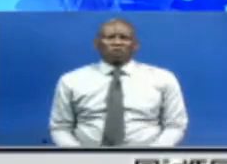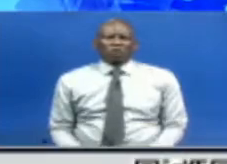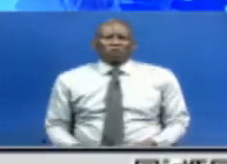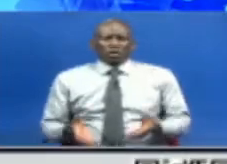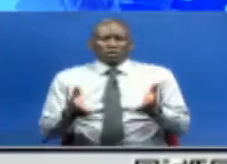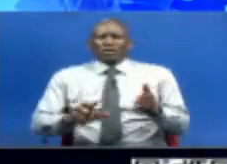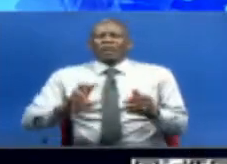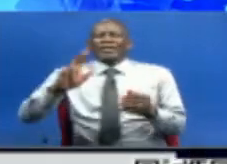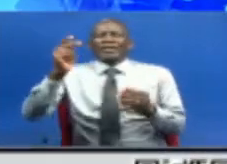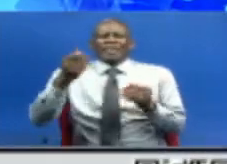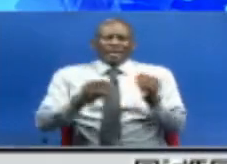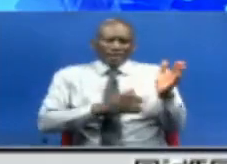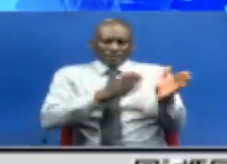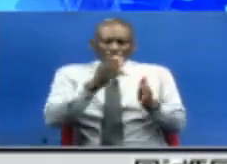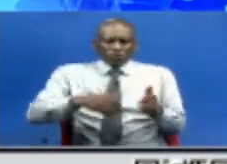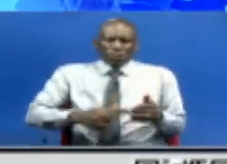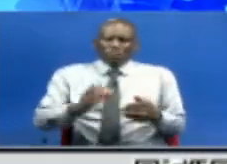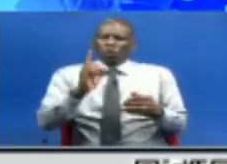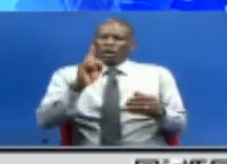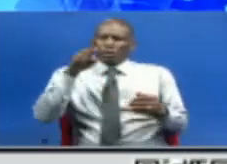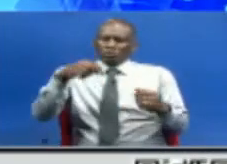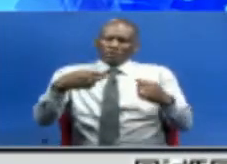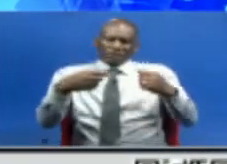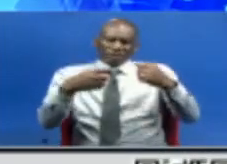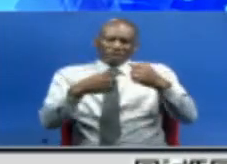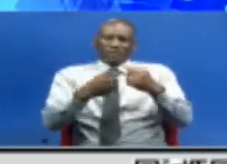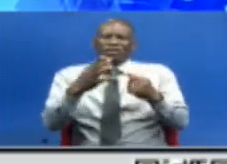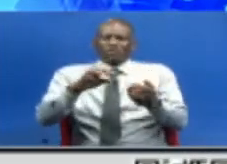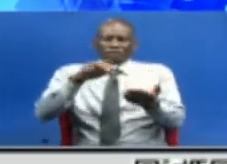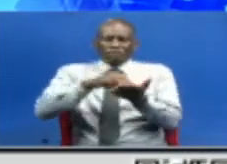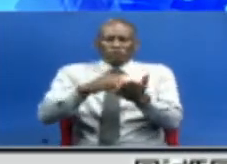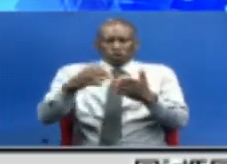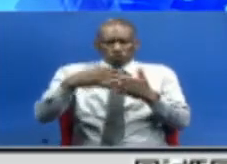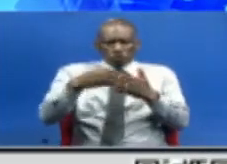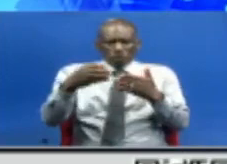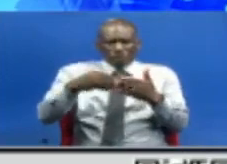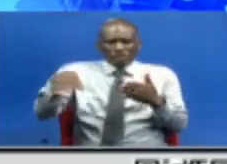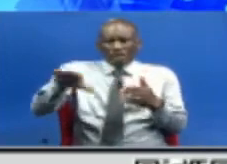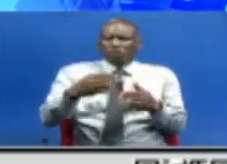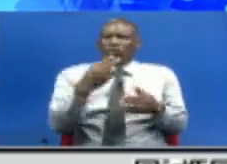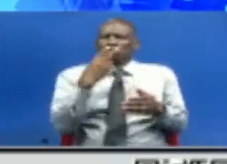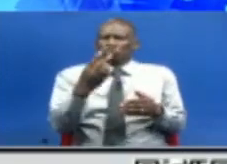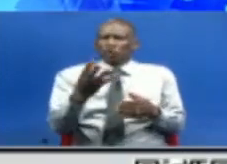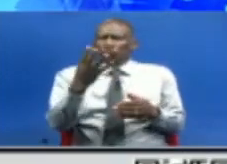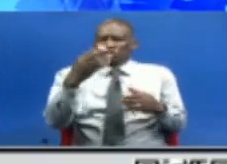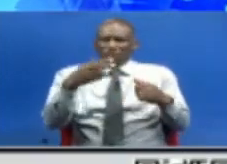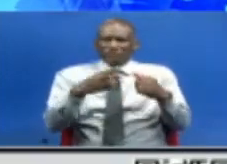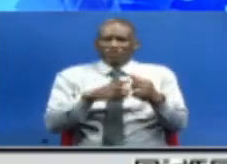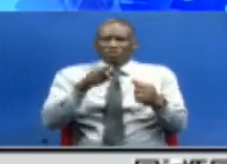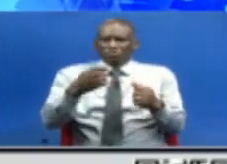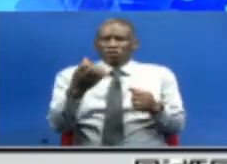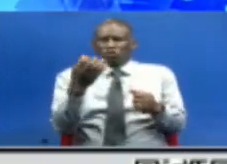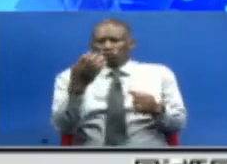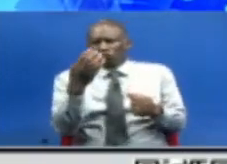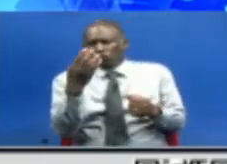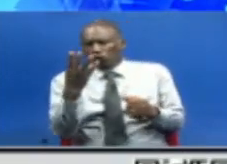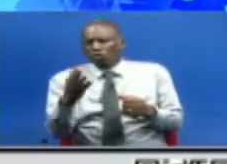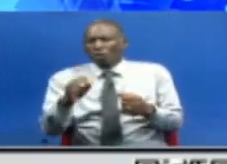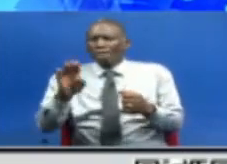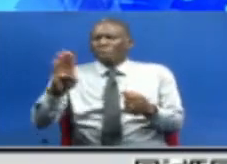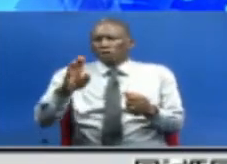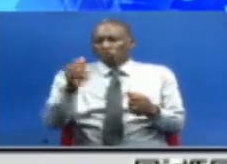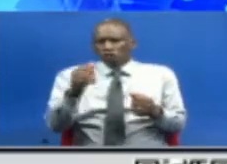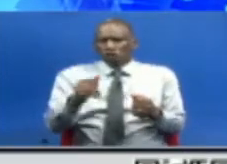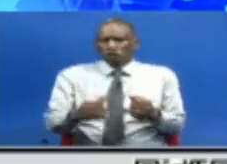Kenya is set to pay $1.65 million, or just about 247.43 billion shillings, to